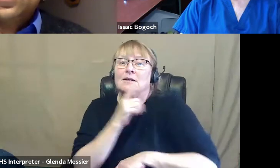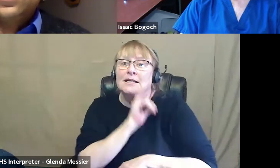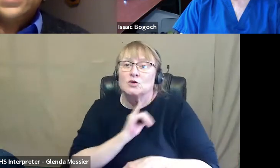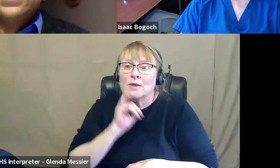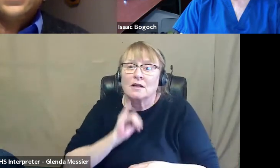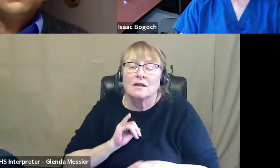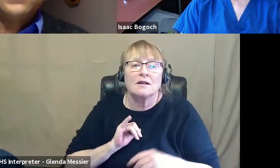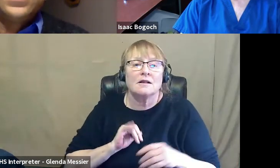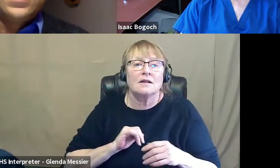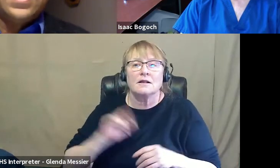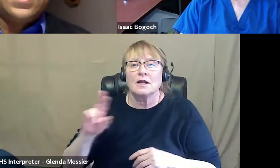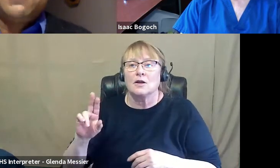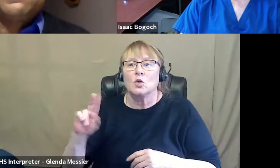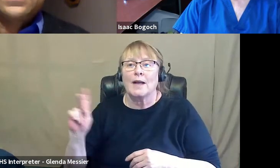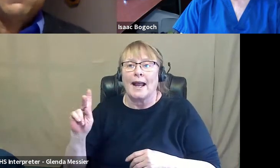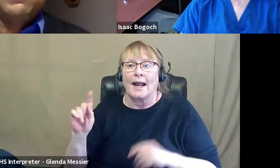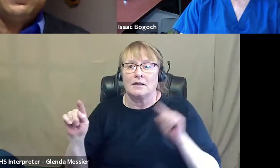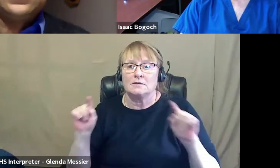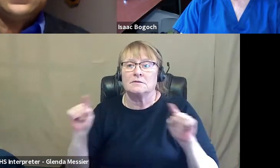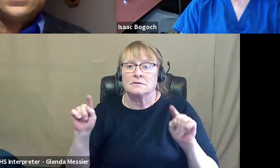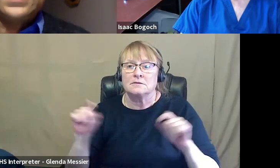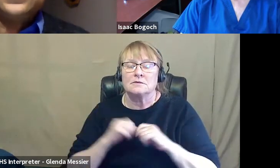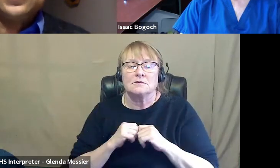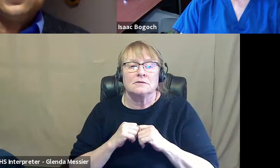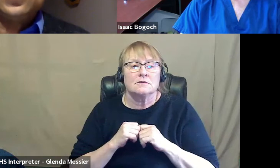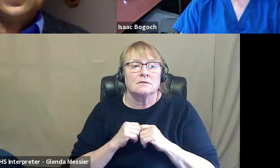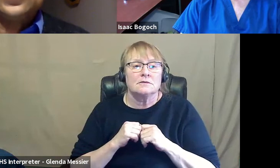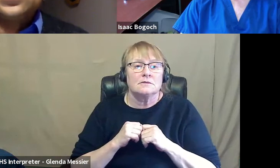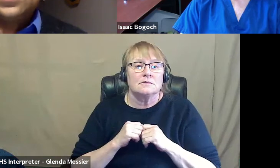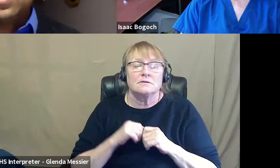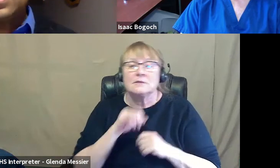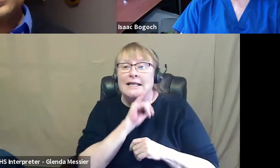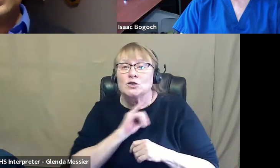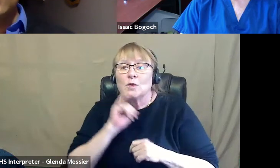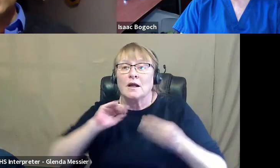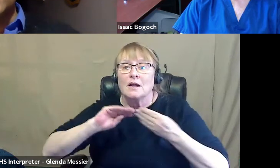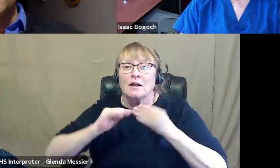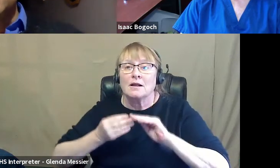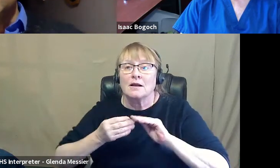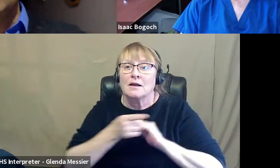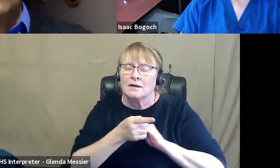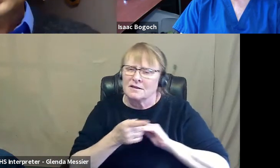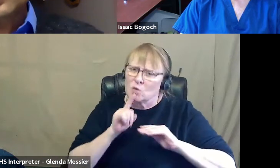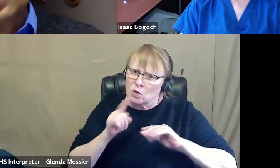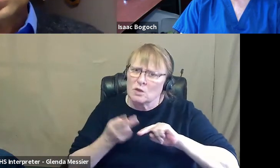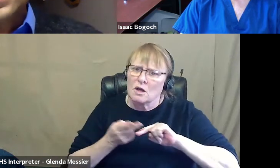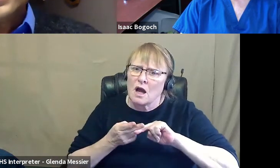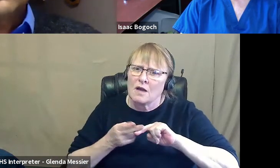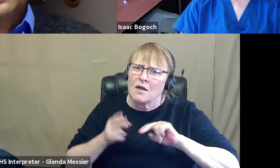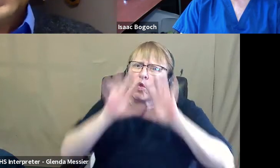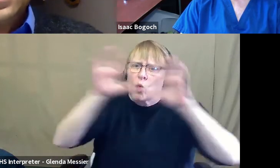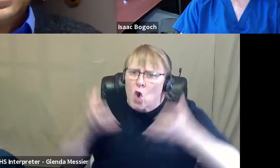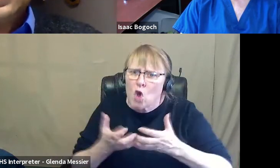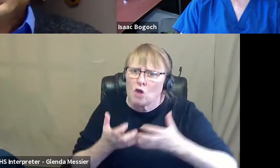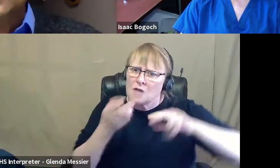and the United Kingdom. And when we look at cases in Israel, you can see while numbers are going up all across the world,